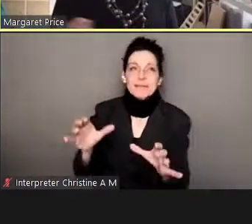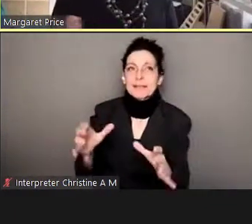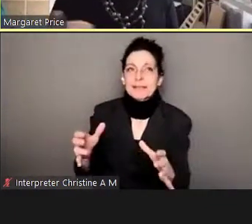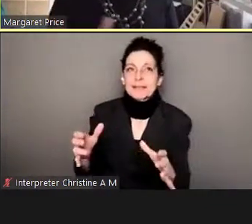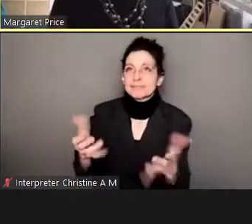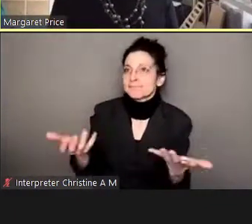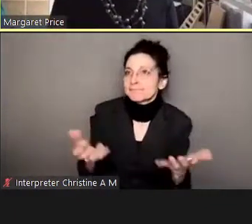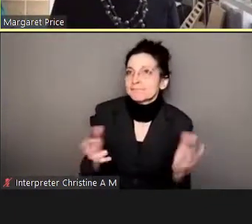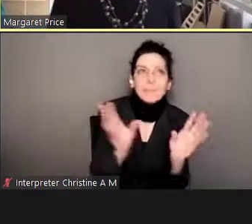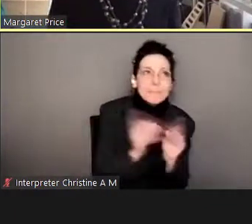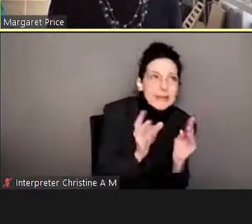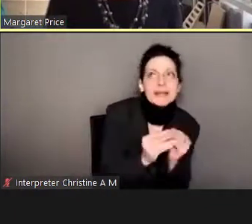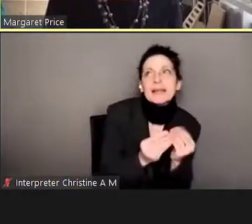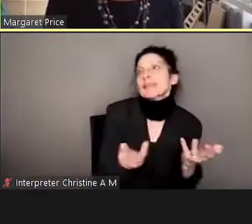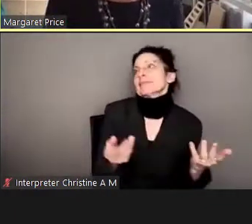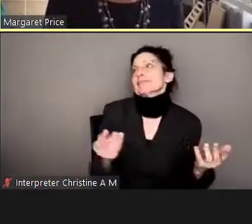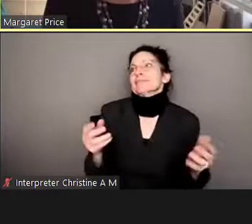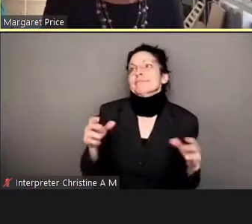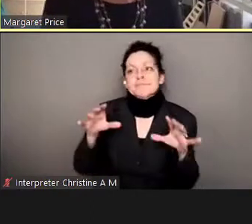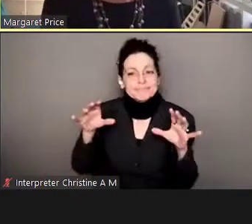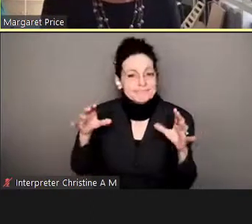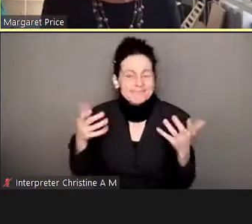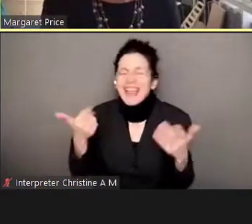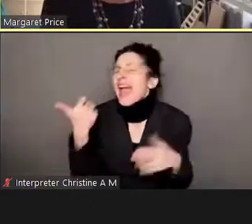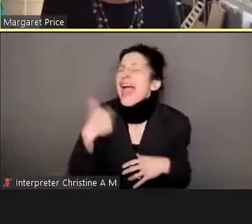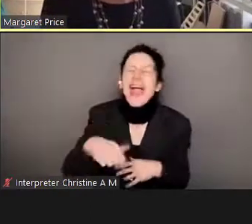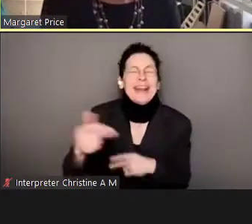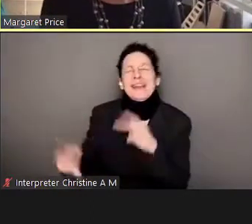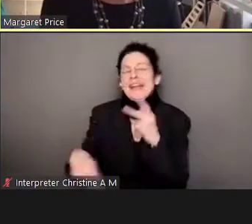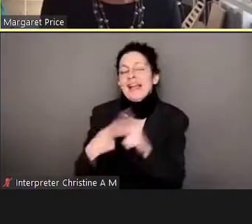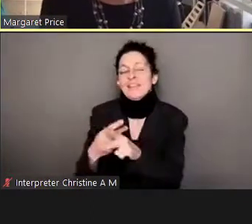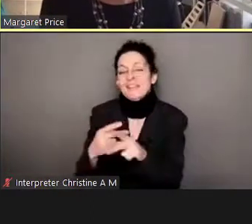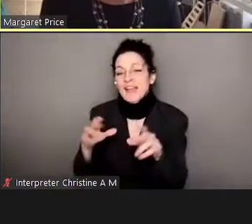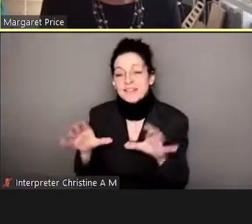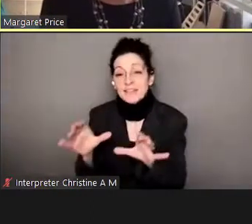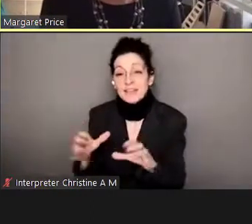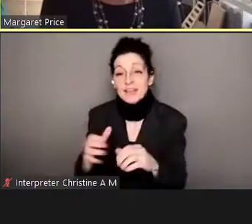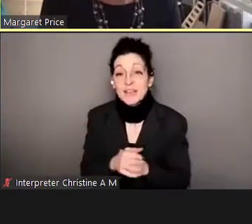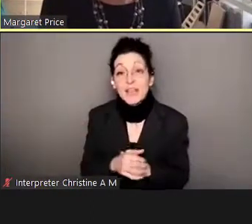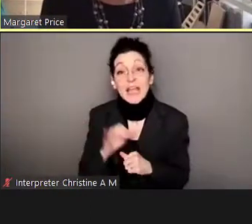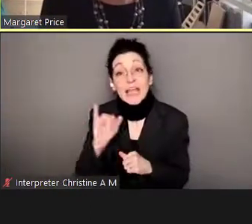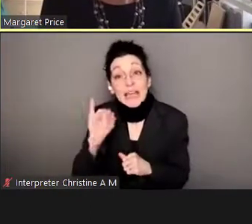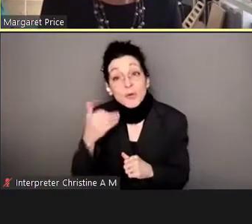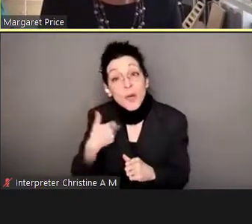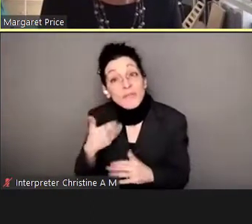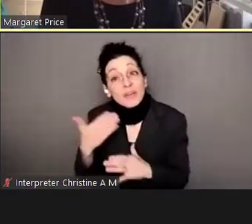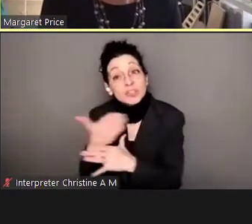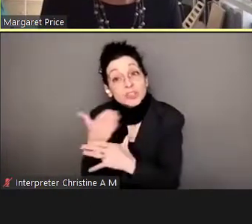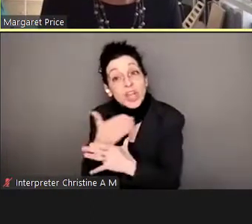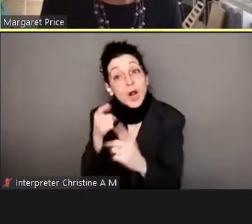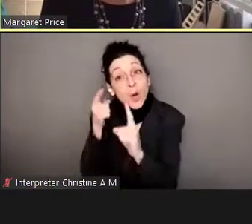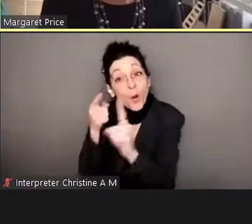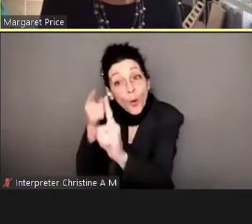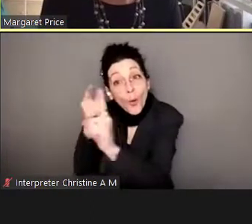any kind of activity is structured around shared objectives, it puts everyone in